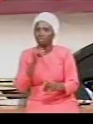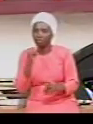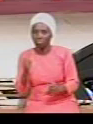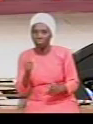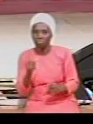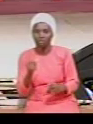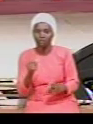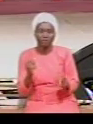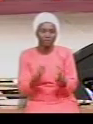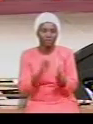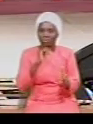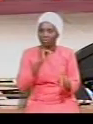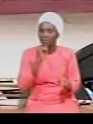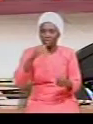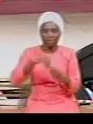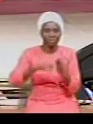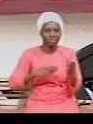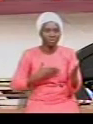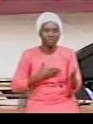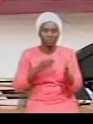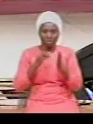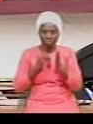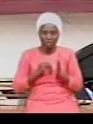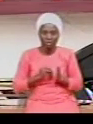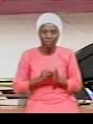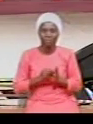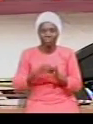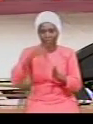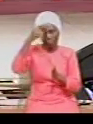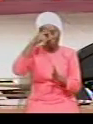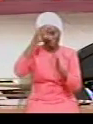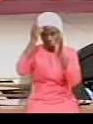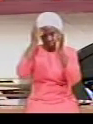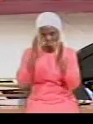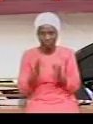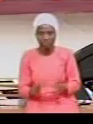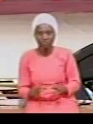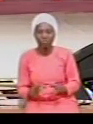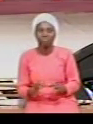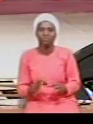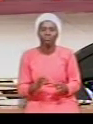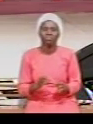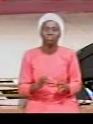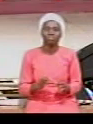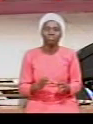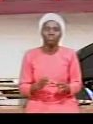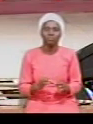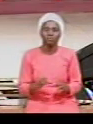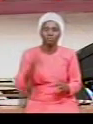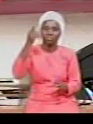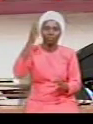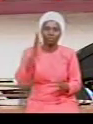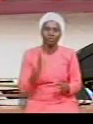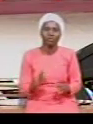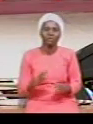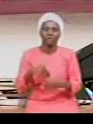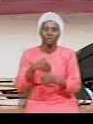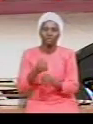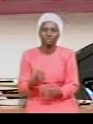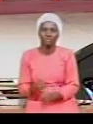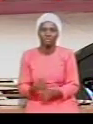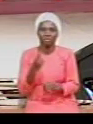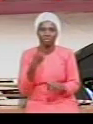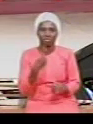hand. Well, we're not consulted whether we're willing to be in this country or not. God made